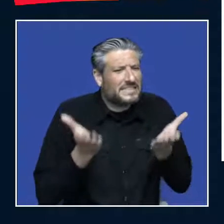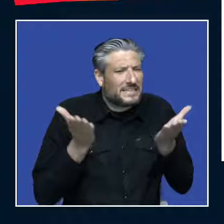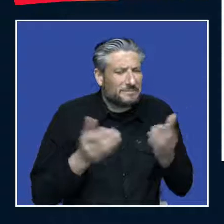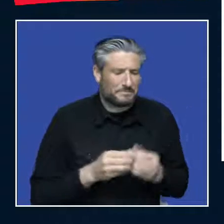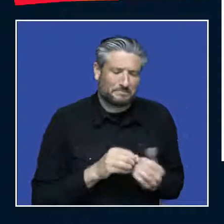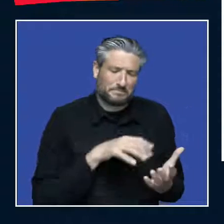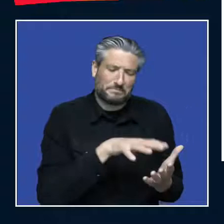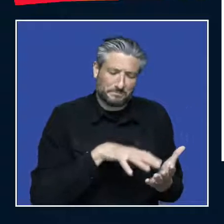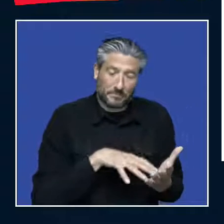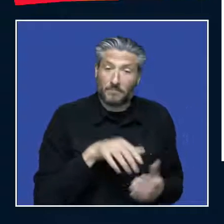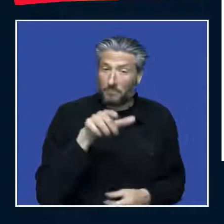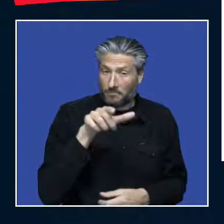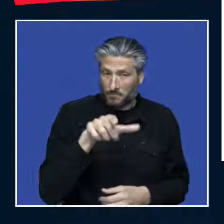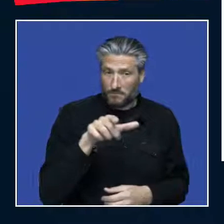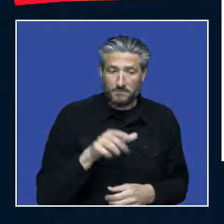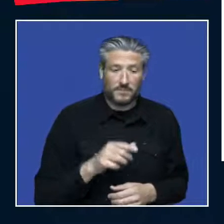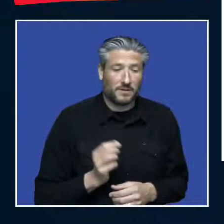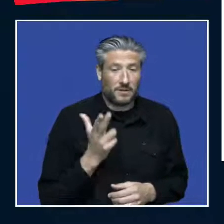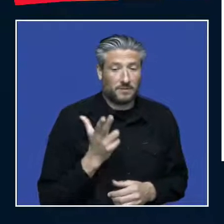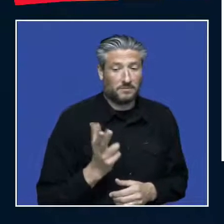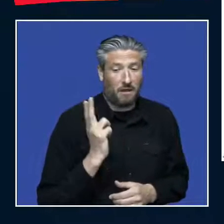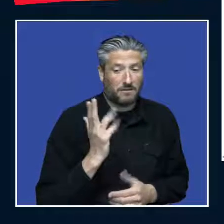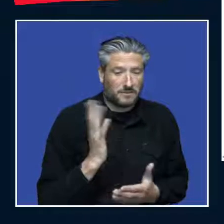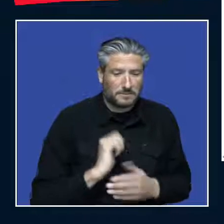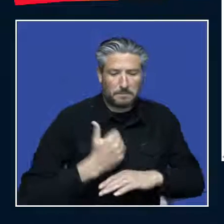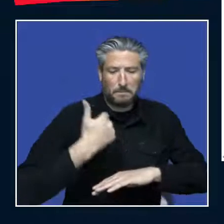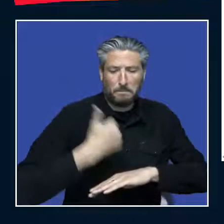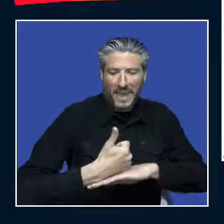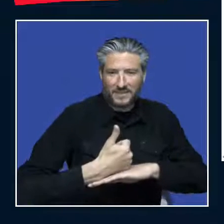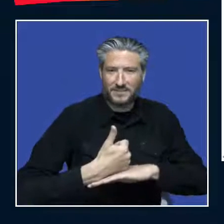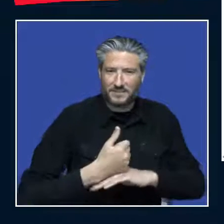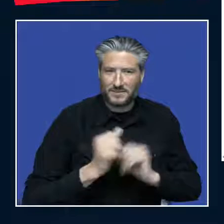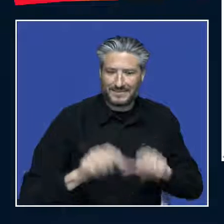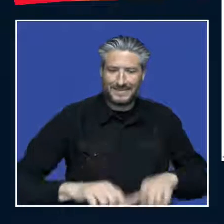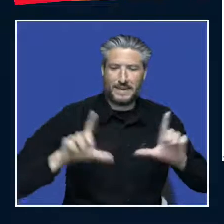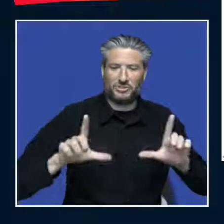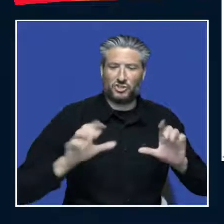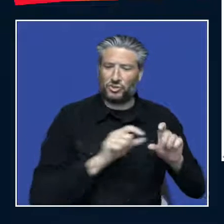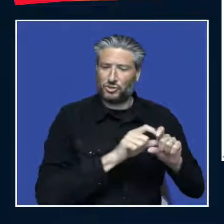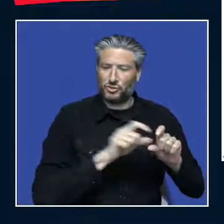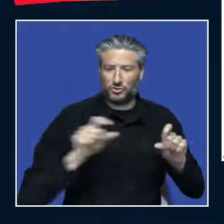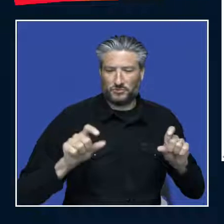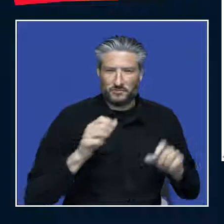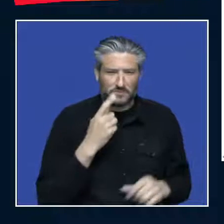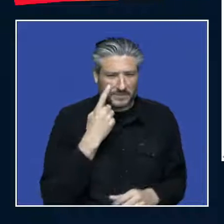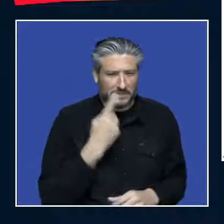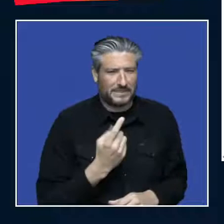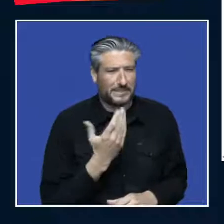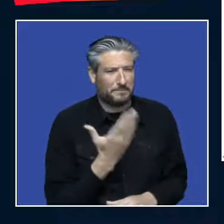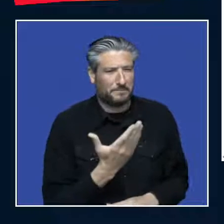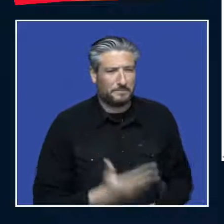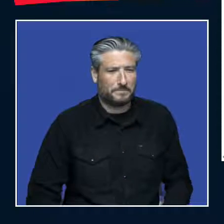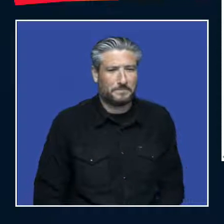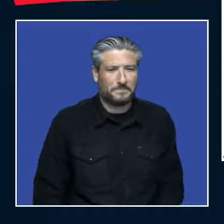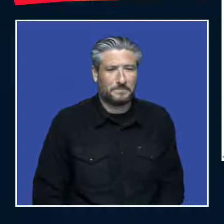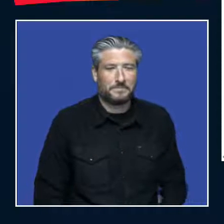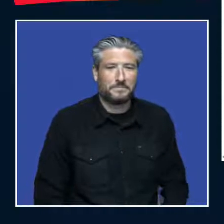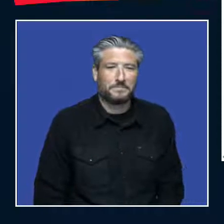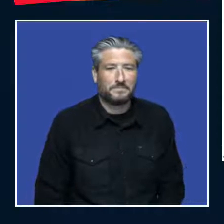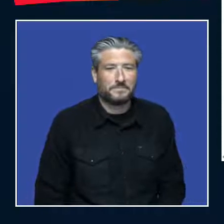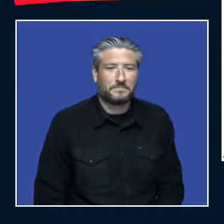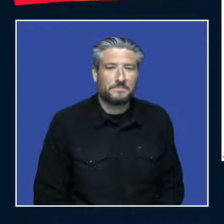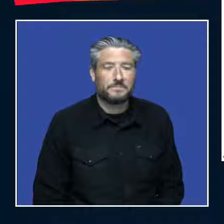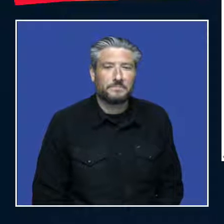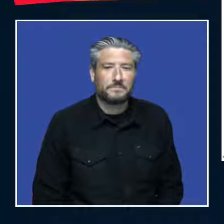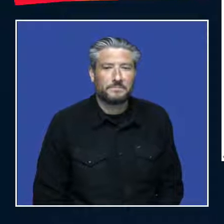image, and we address that with the form command. And you can add even a tag or a digest here in the end to really